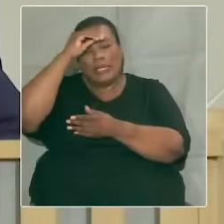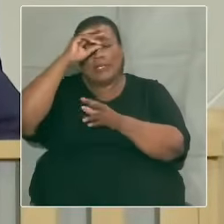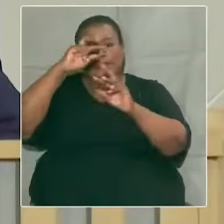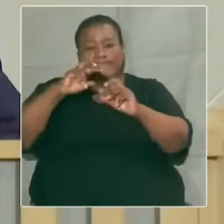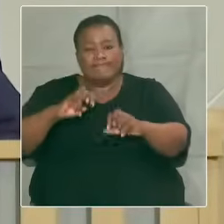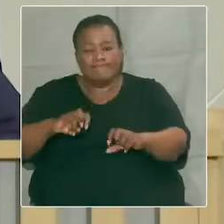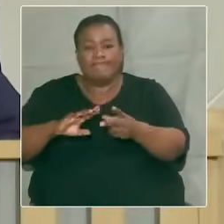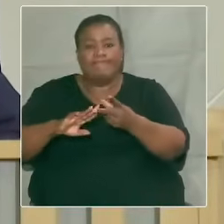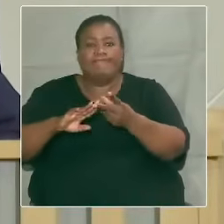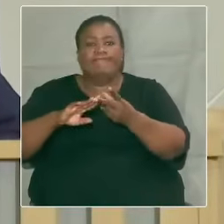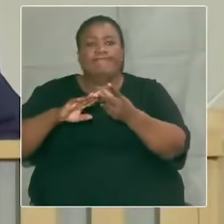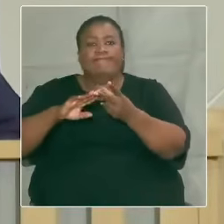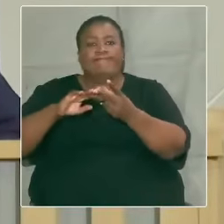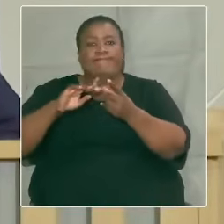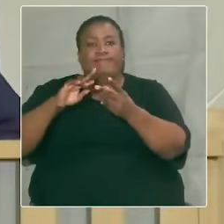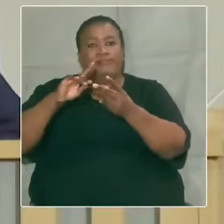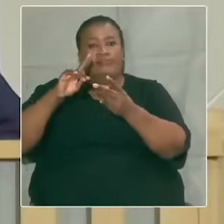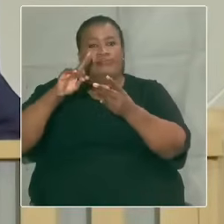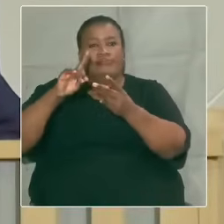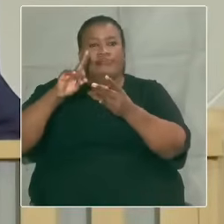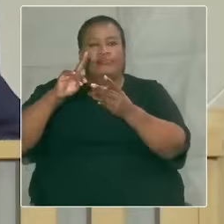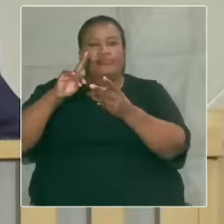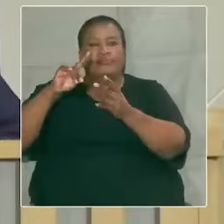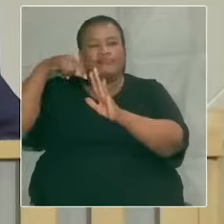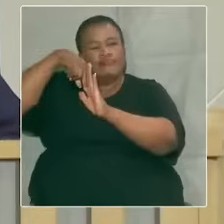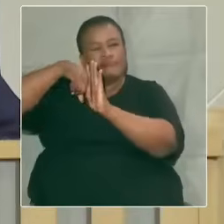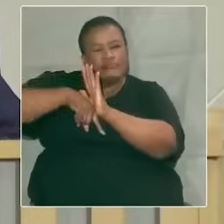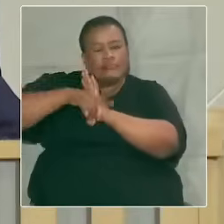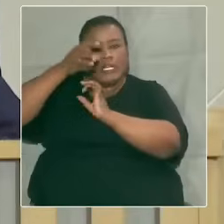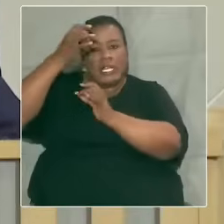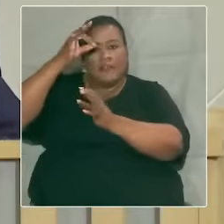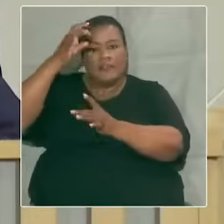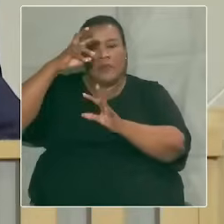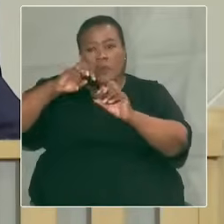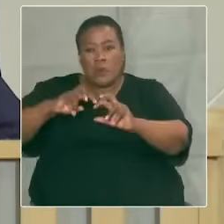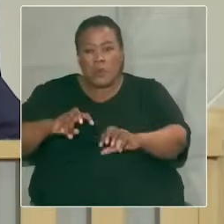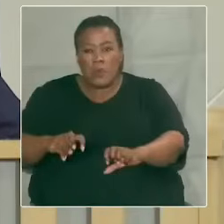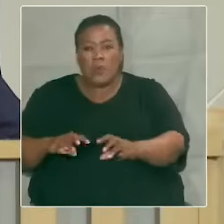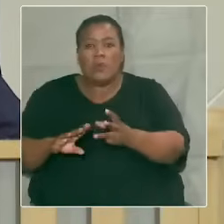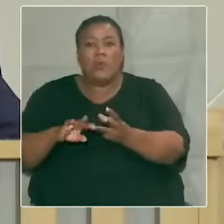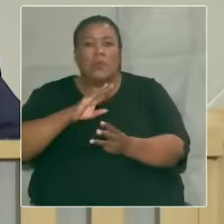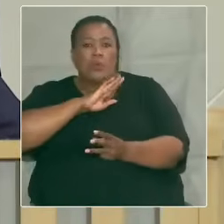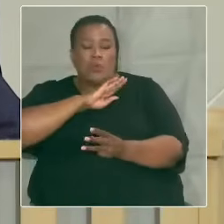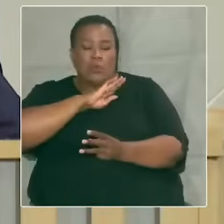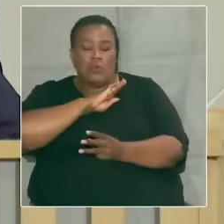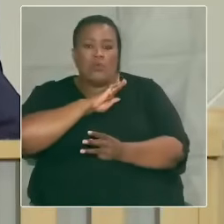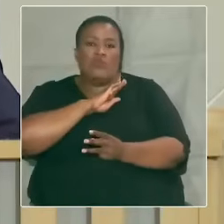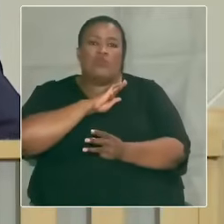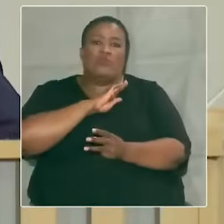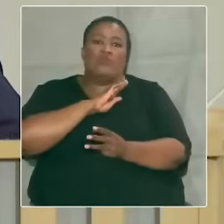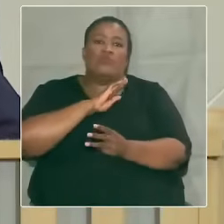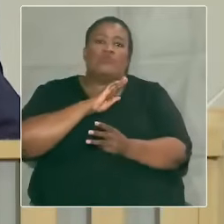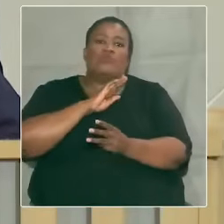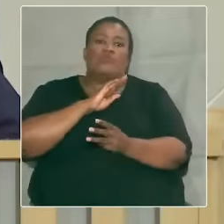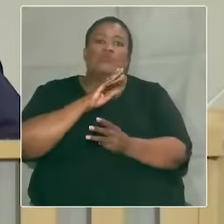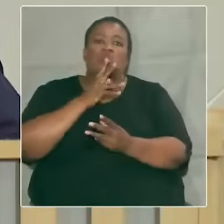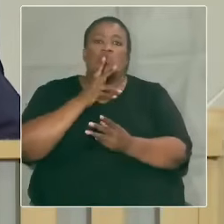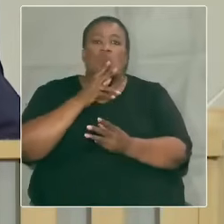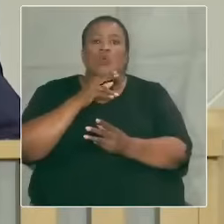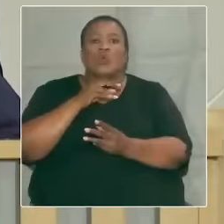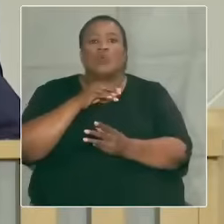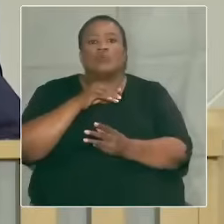analysts, combat teams, that is uniform police, the